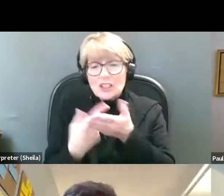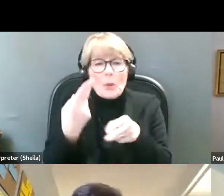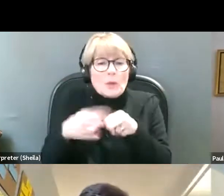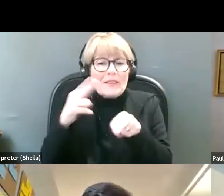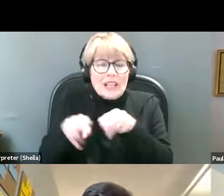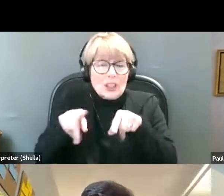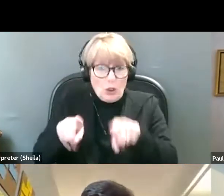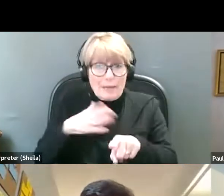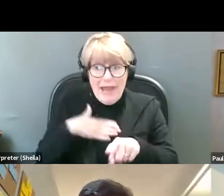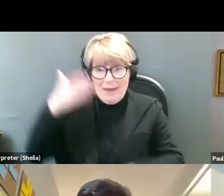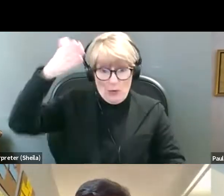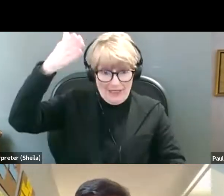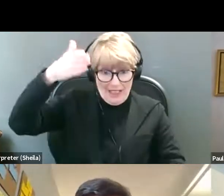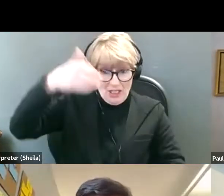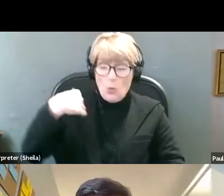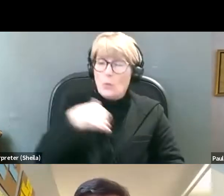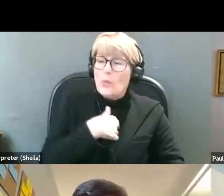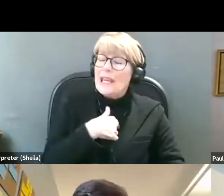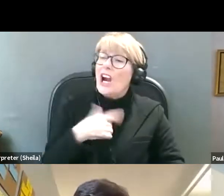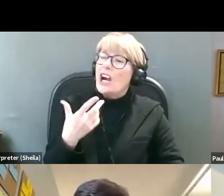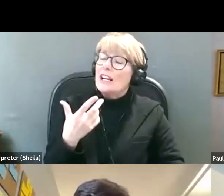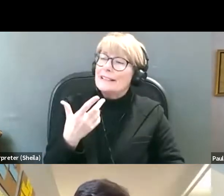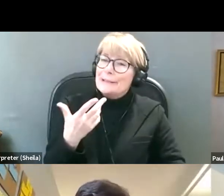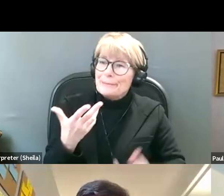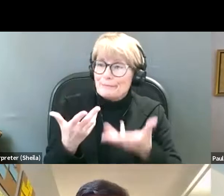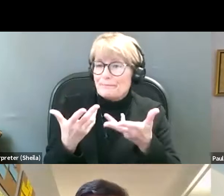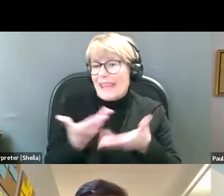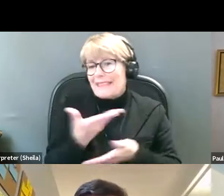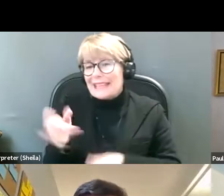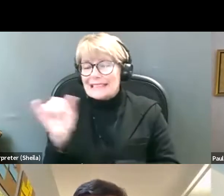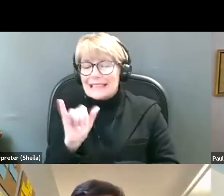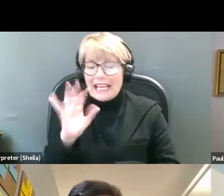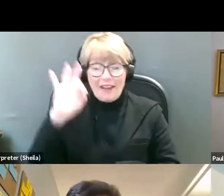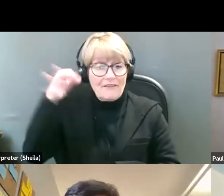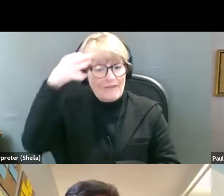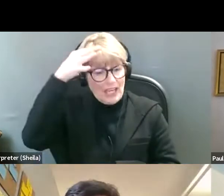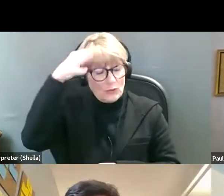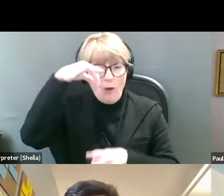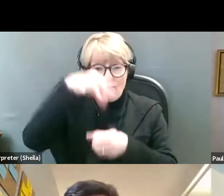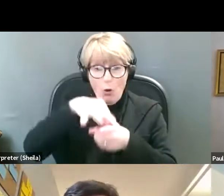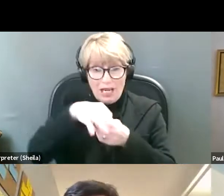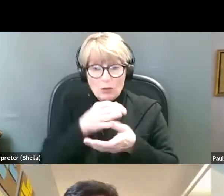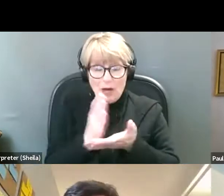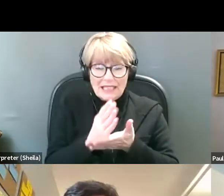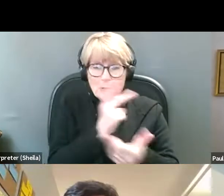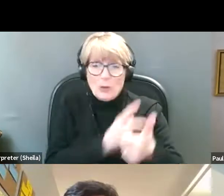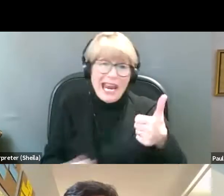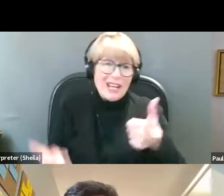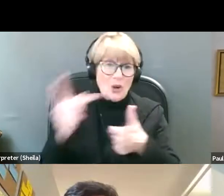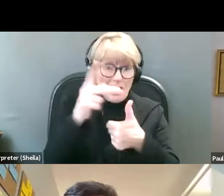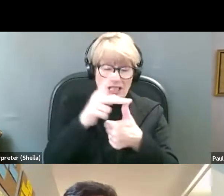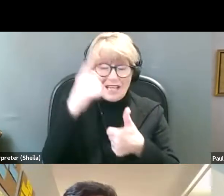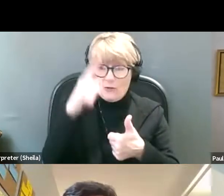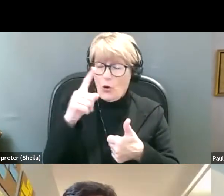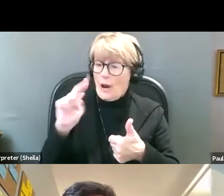we're saying that things like the federal voting rights should be prioritized for map drawers, and that's